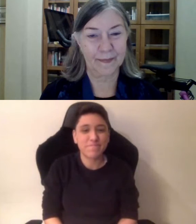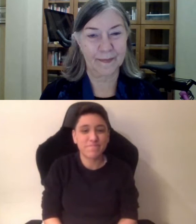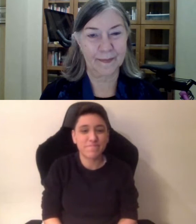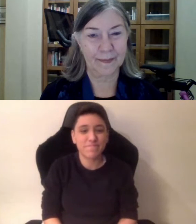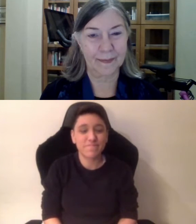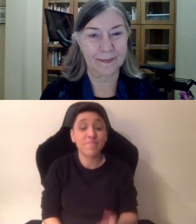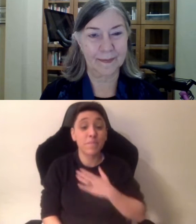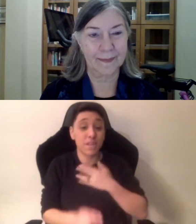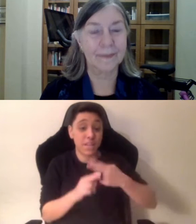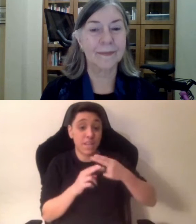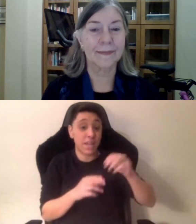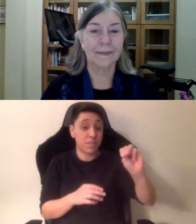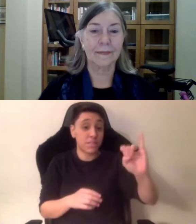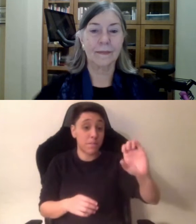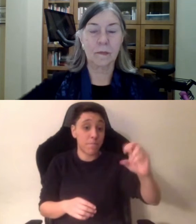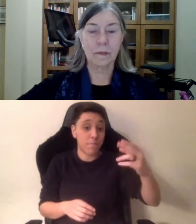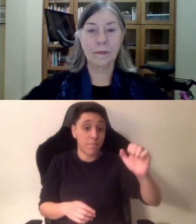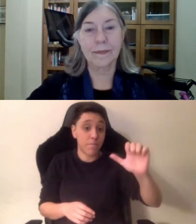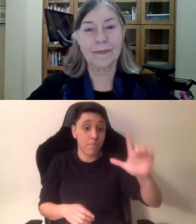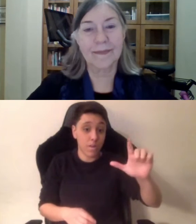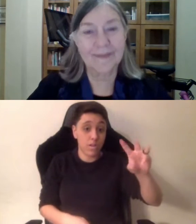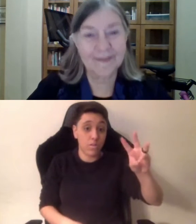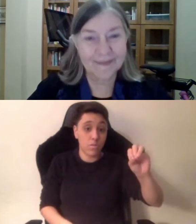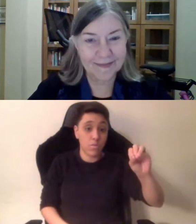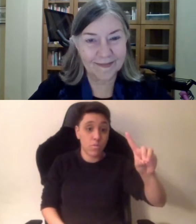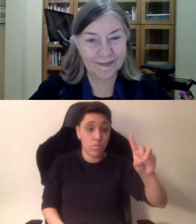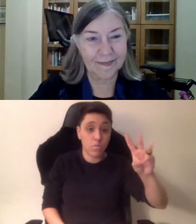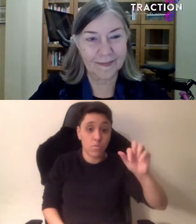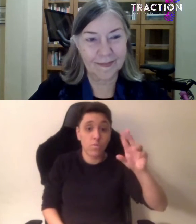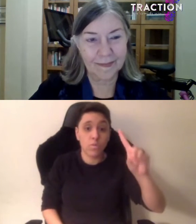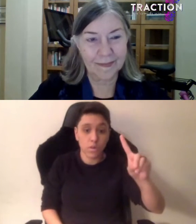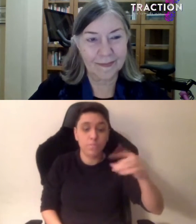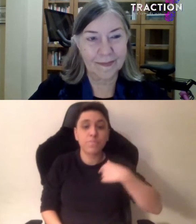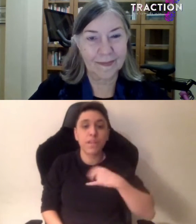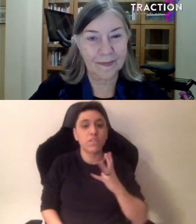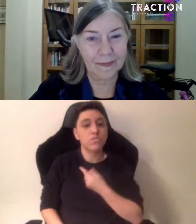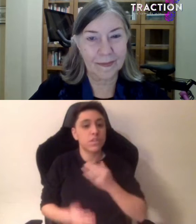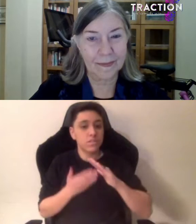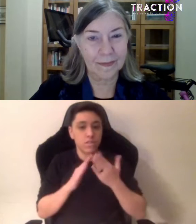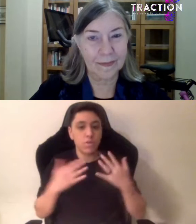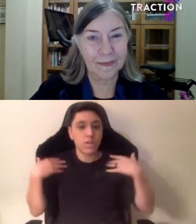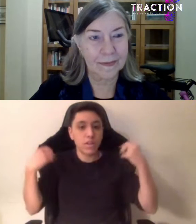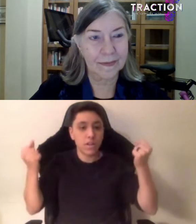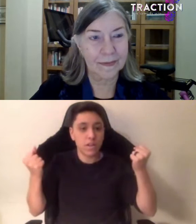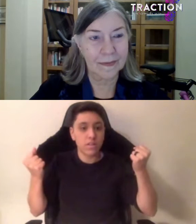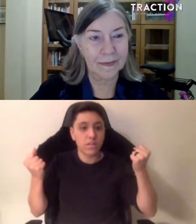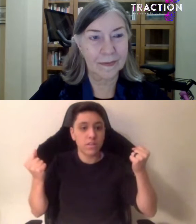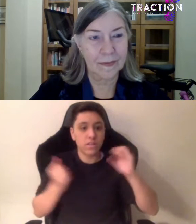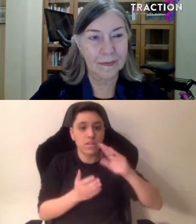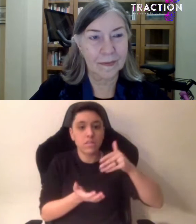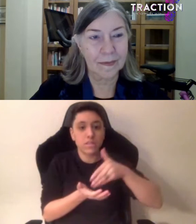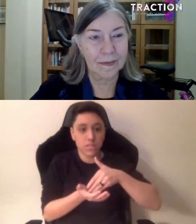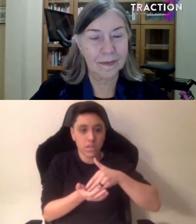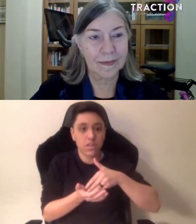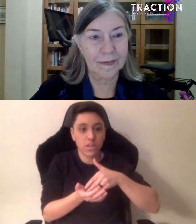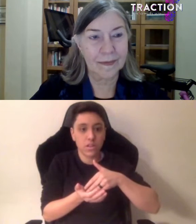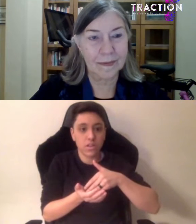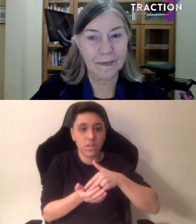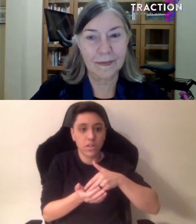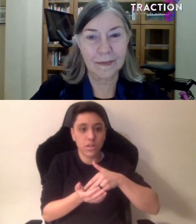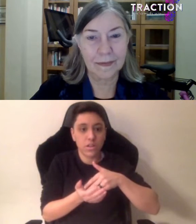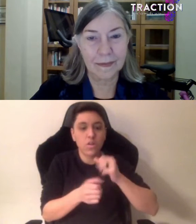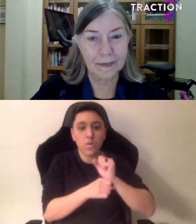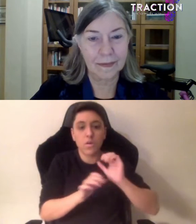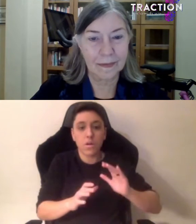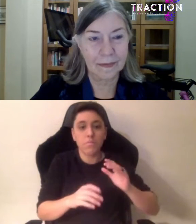My name is Michael Woodward, and I am the Trans Community Health Manager at Borrego Health, which is one of California's largest